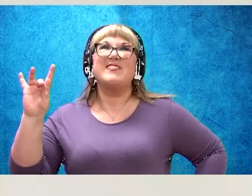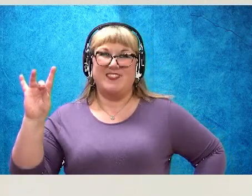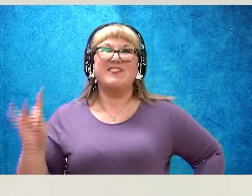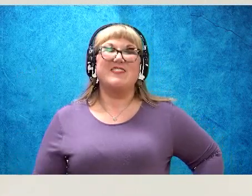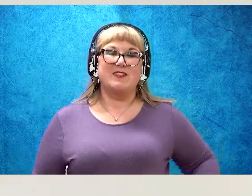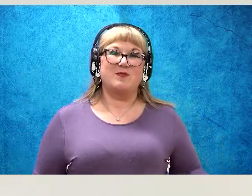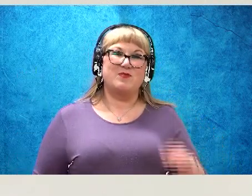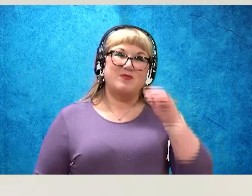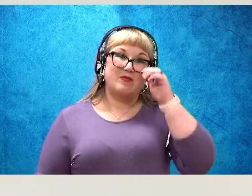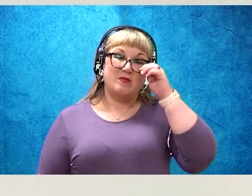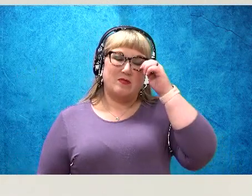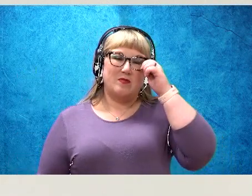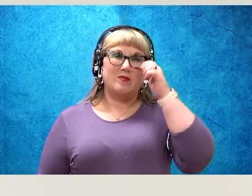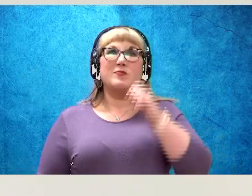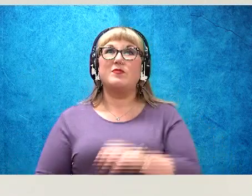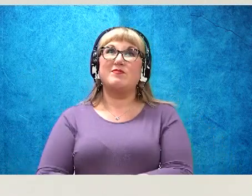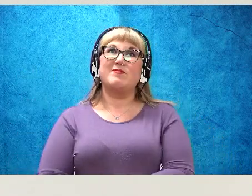path.